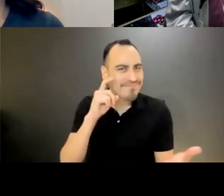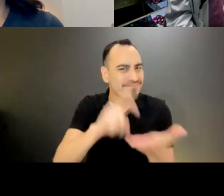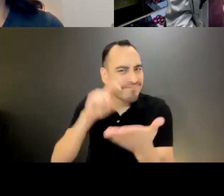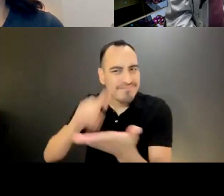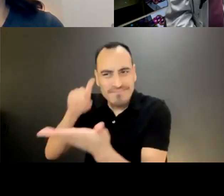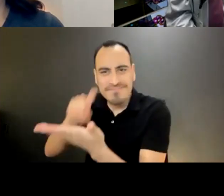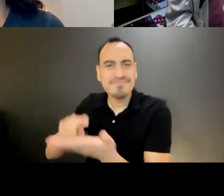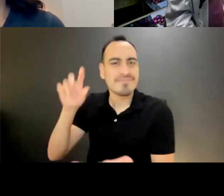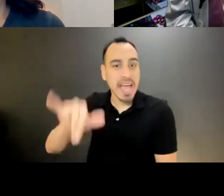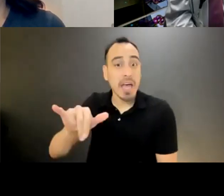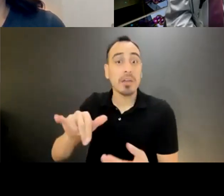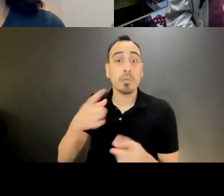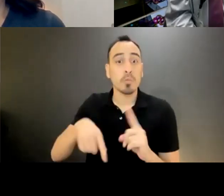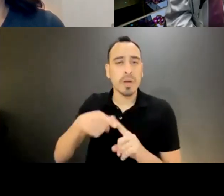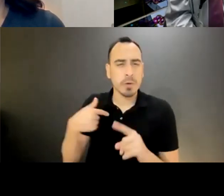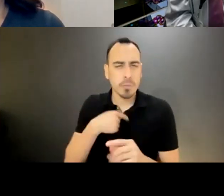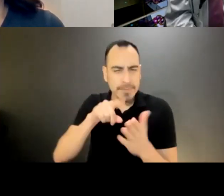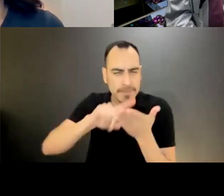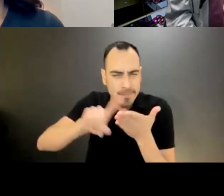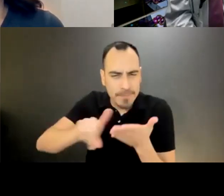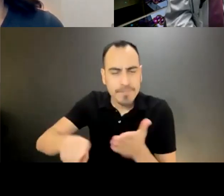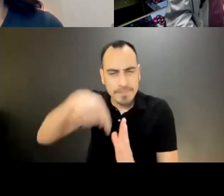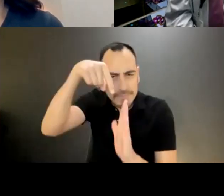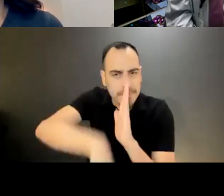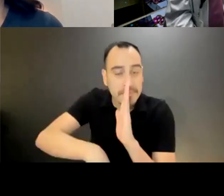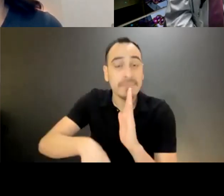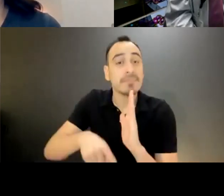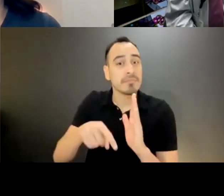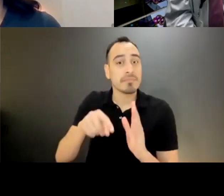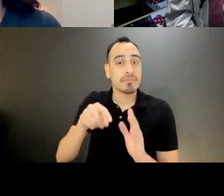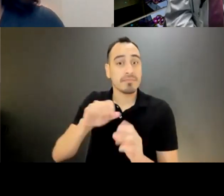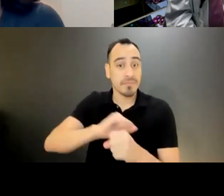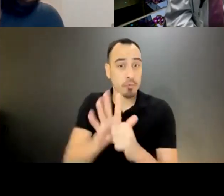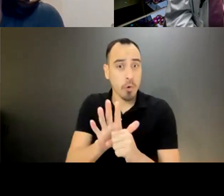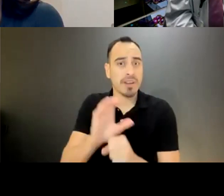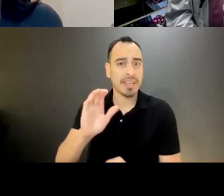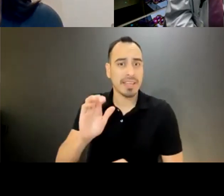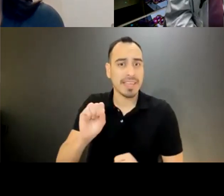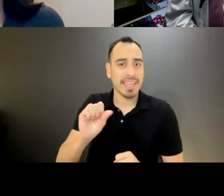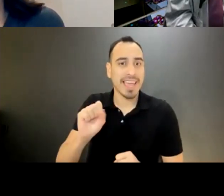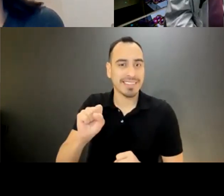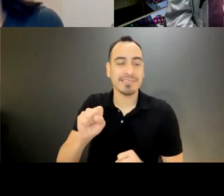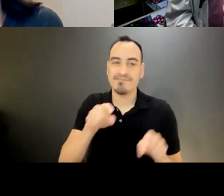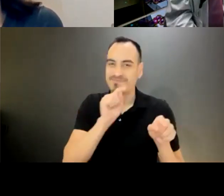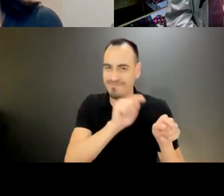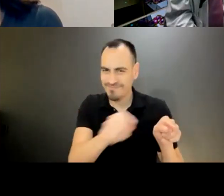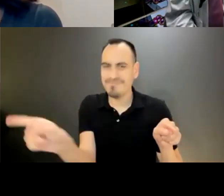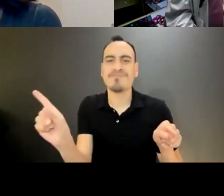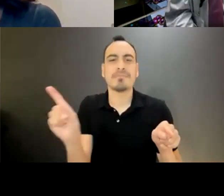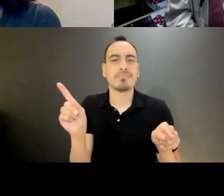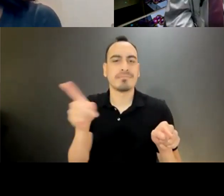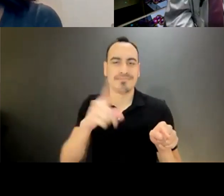the cases, those groups do end up having higher risk for more severe